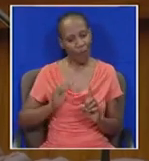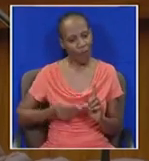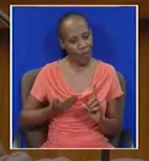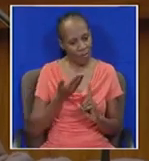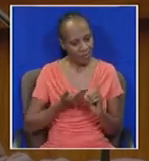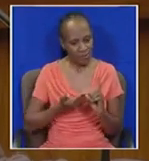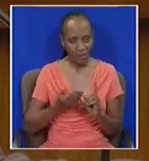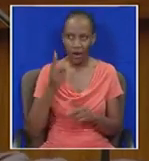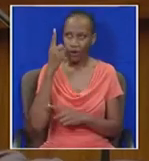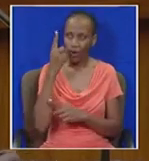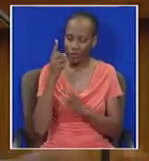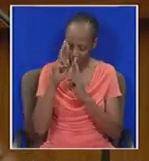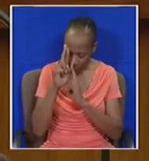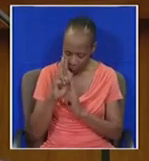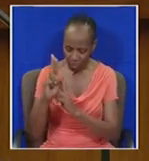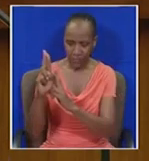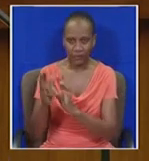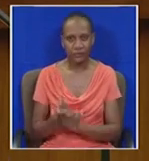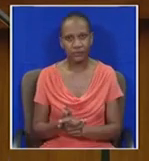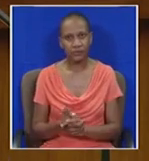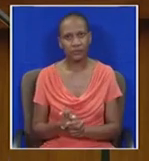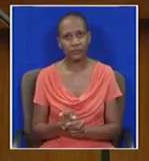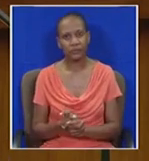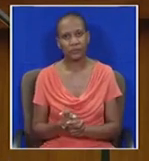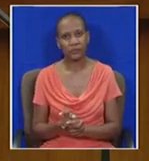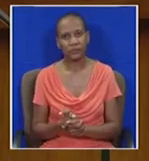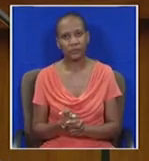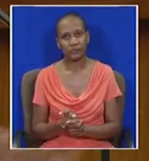oyakudunyiswa. Mnikeni kweziqhamo zezandla zakhe,